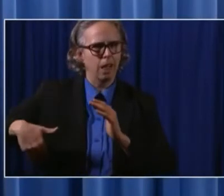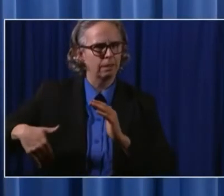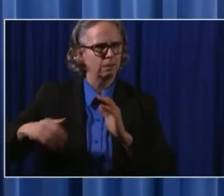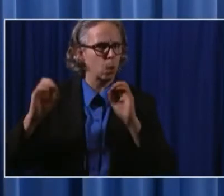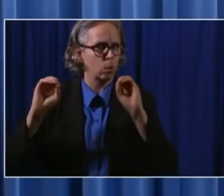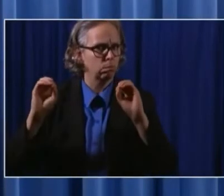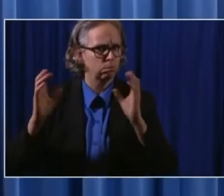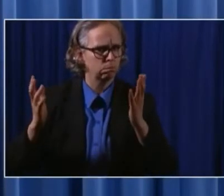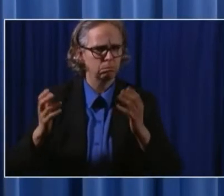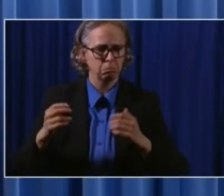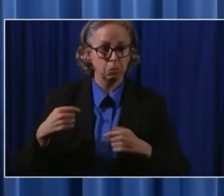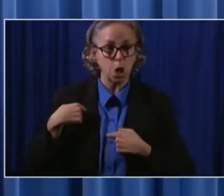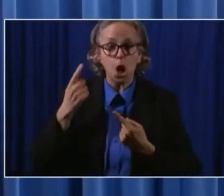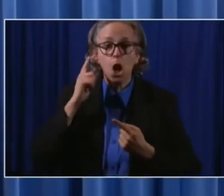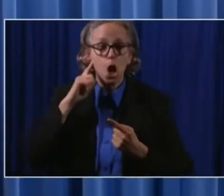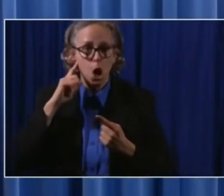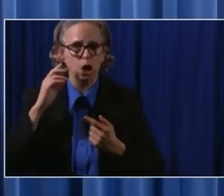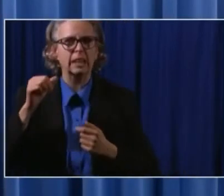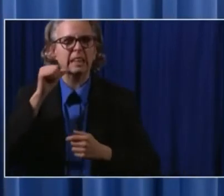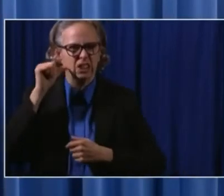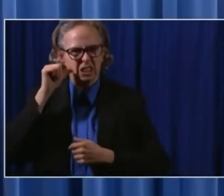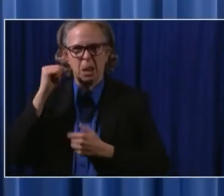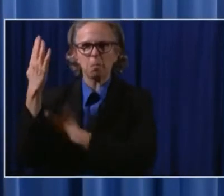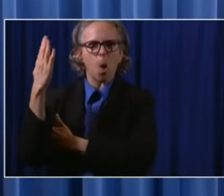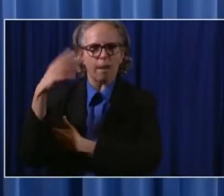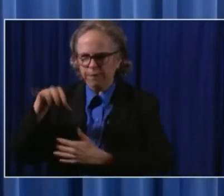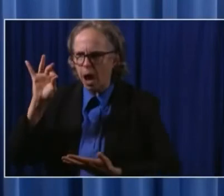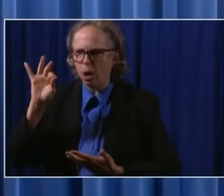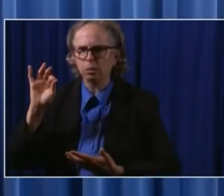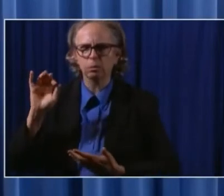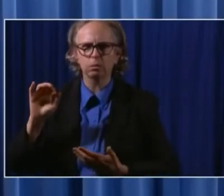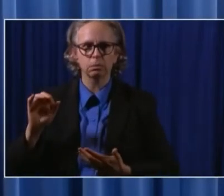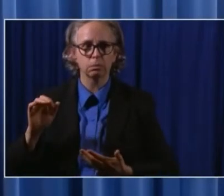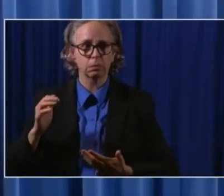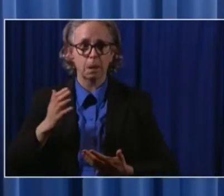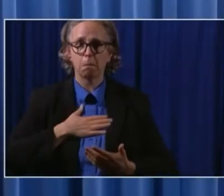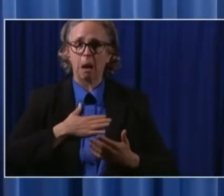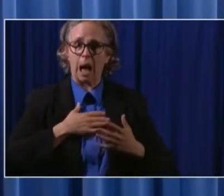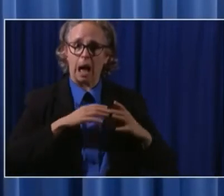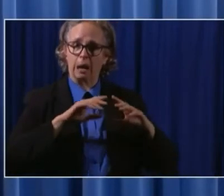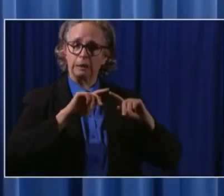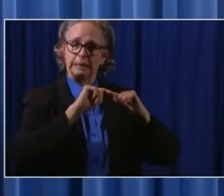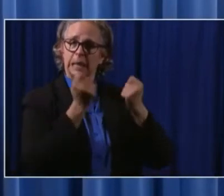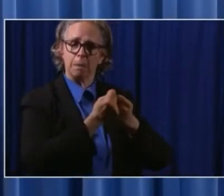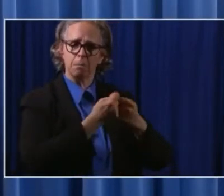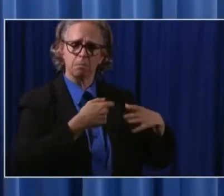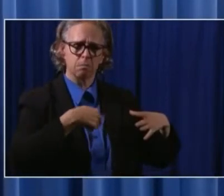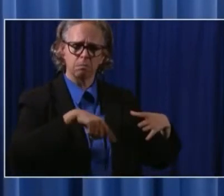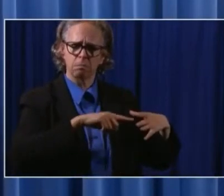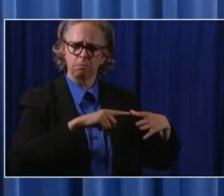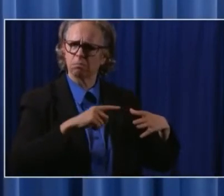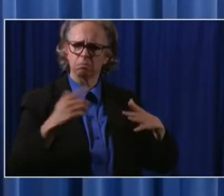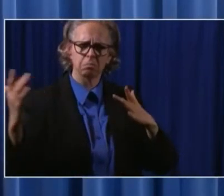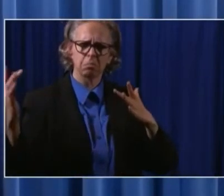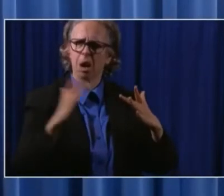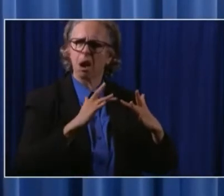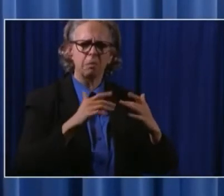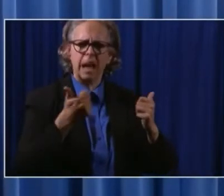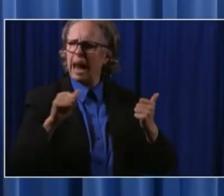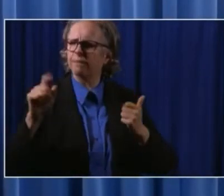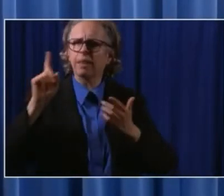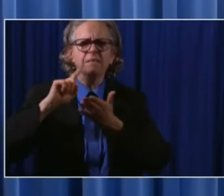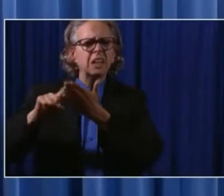had absolutely no contact. To my knowledge, no one in our administration has had a contact with anybody in the investigation.